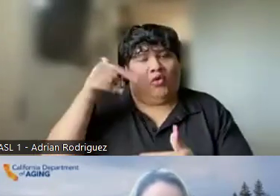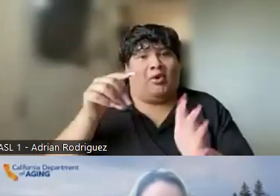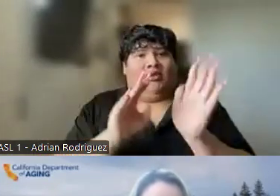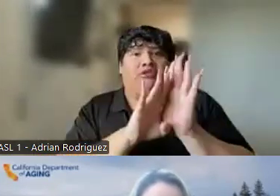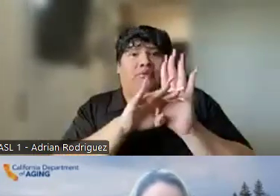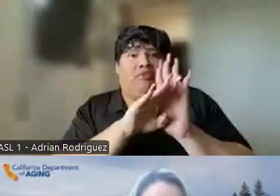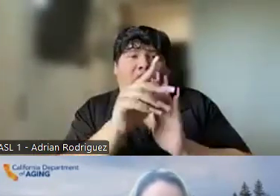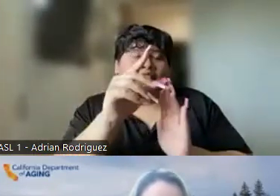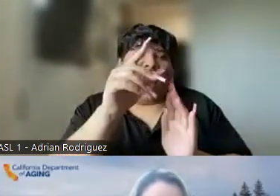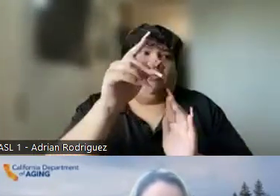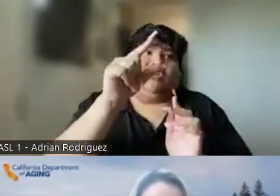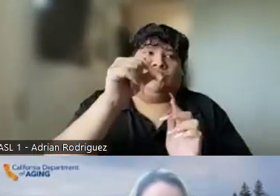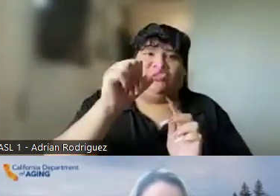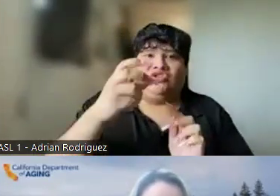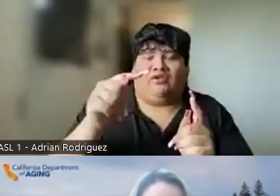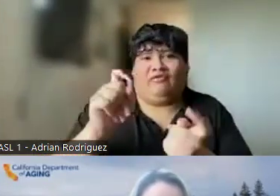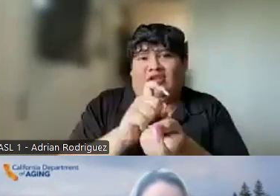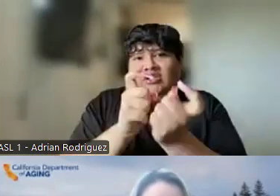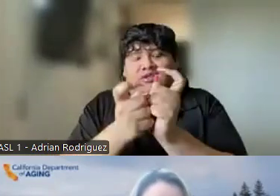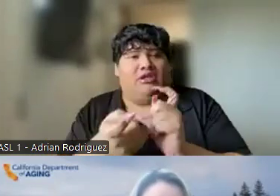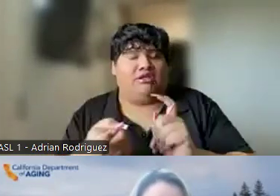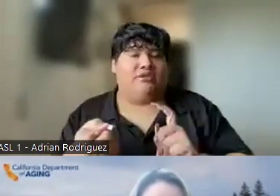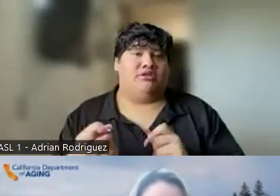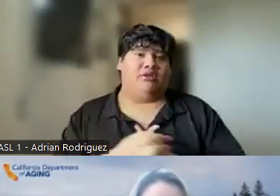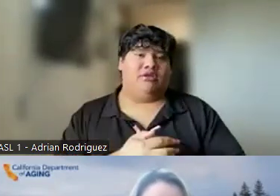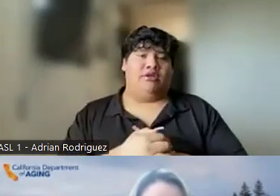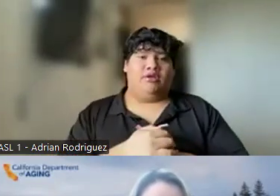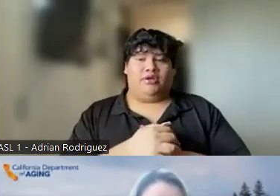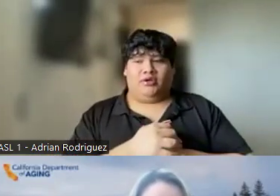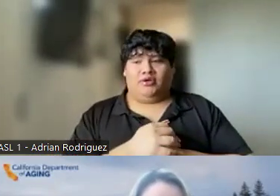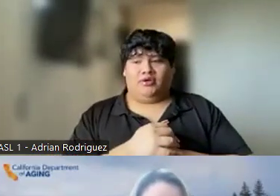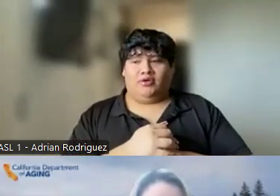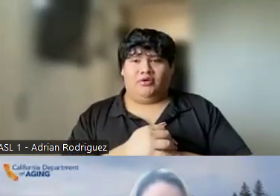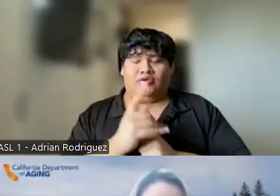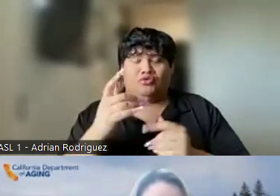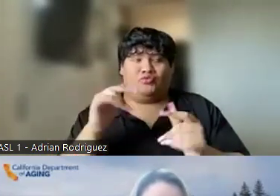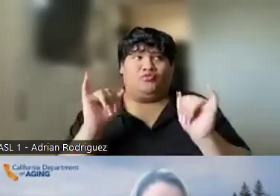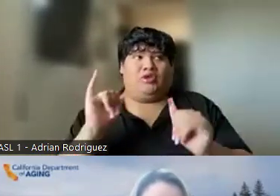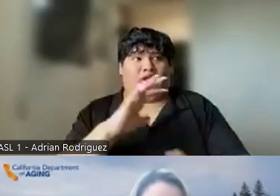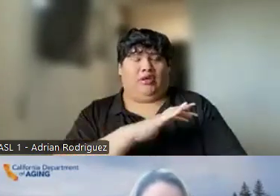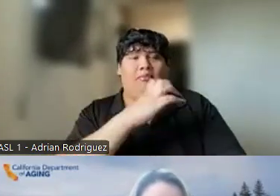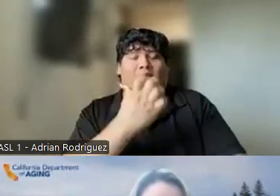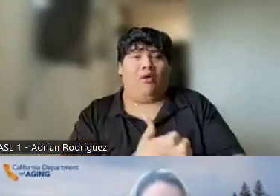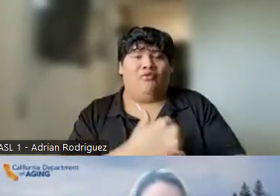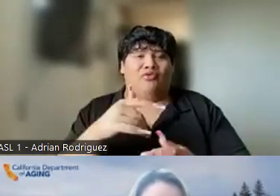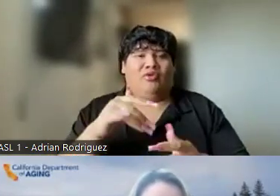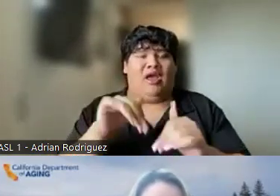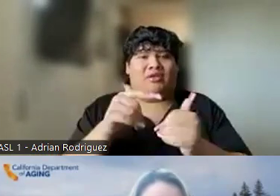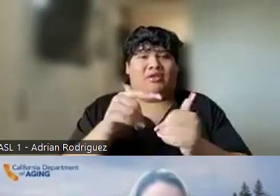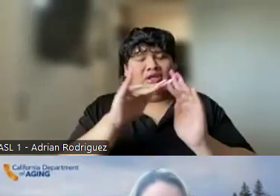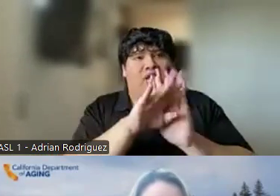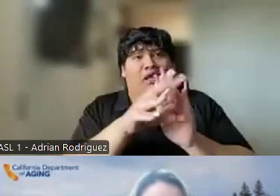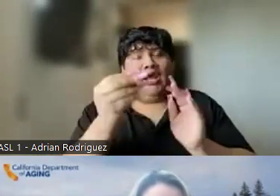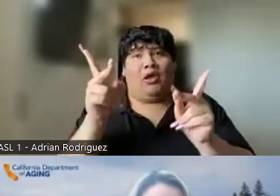honest. So I think if it starts there, that like some of this data is sobering, right? There's really powerful data out there. And so awareness is